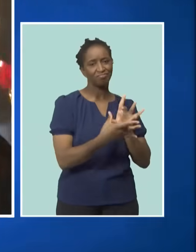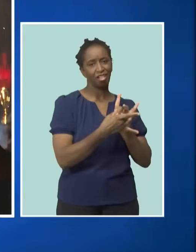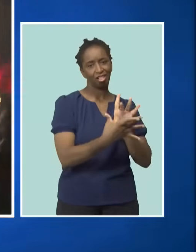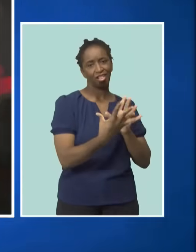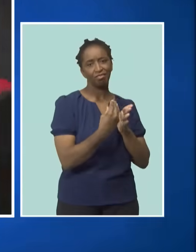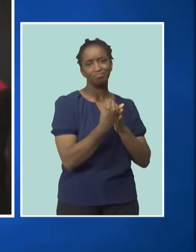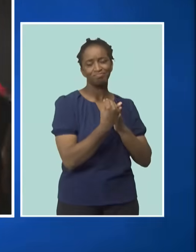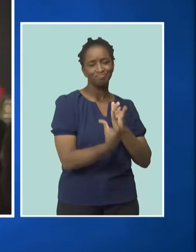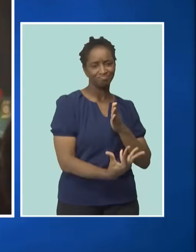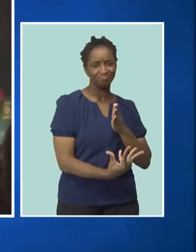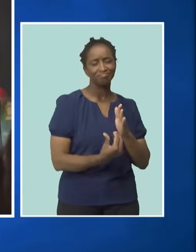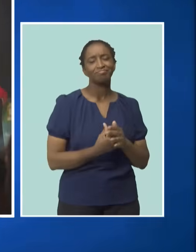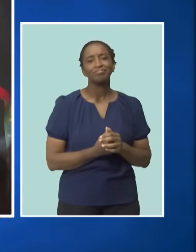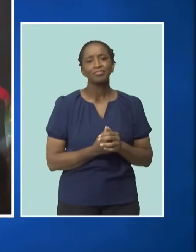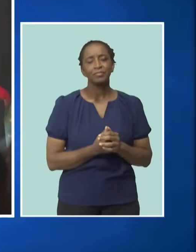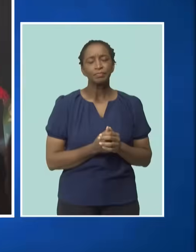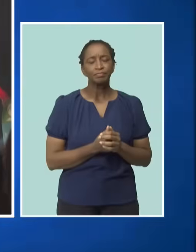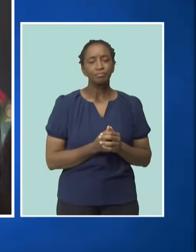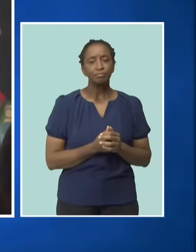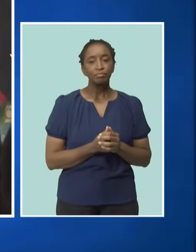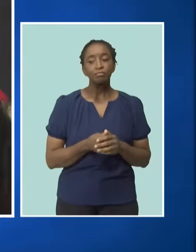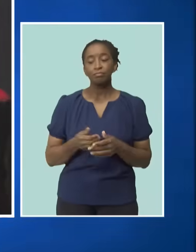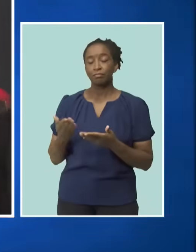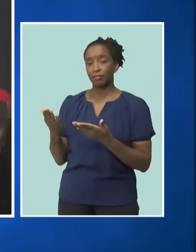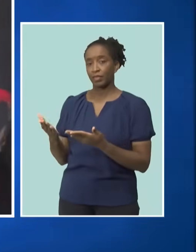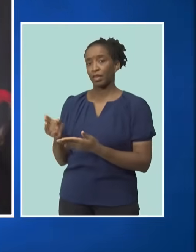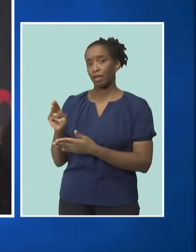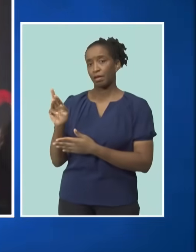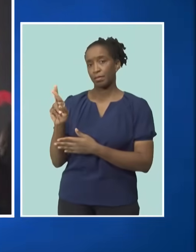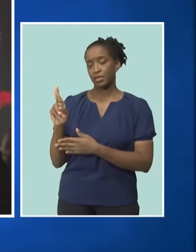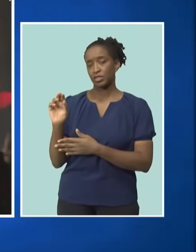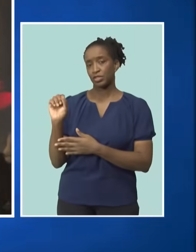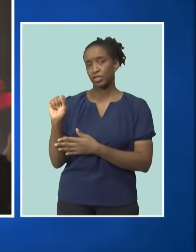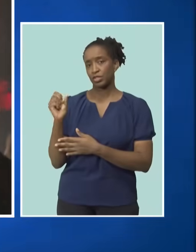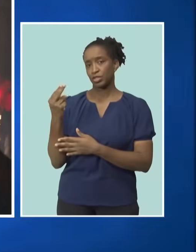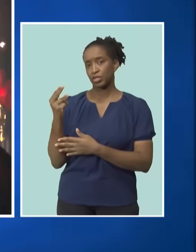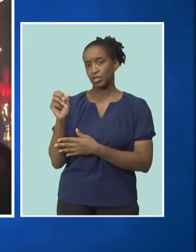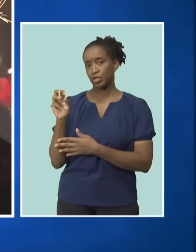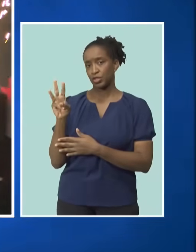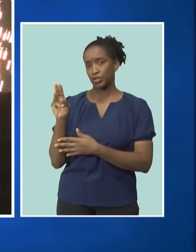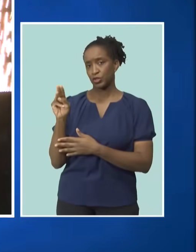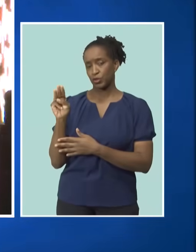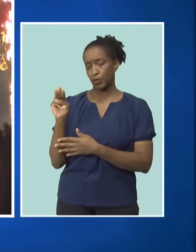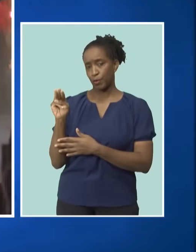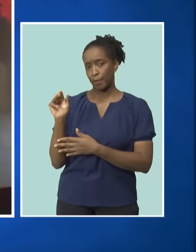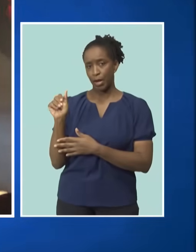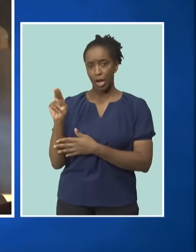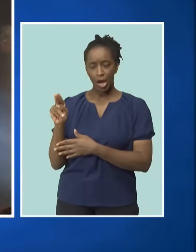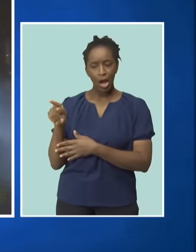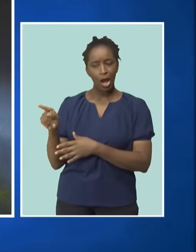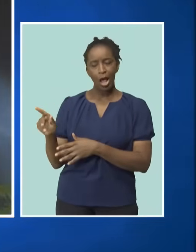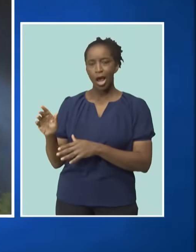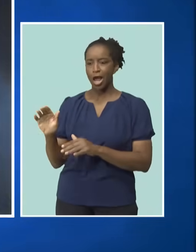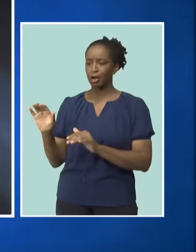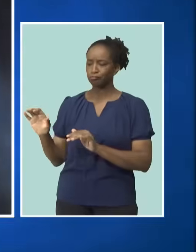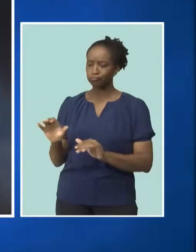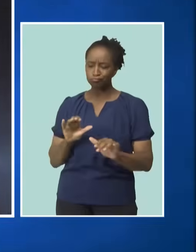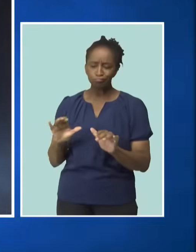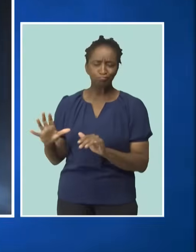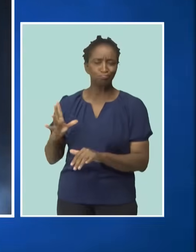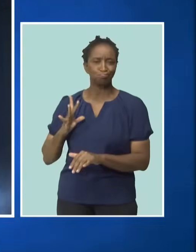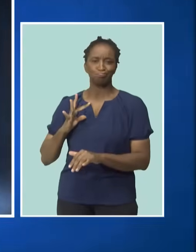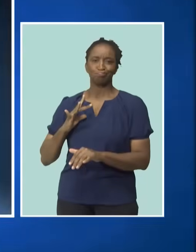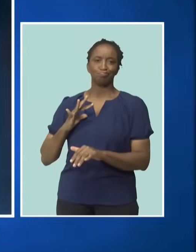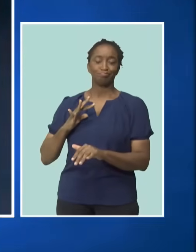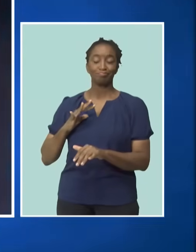put on a great show for the audience and judges with his energetic performance from start to finish. He says he is overjoyed